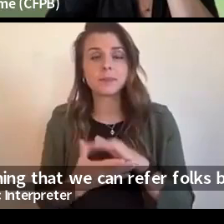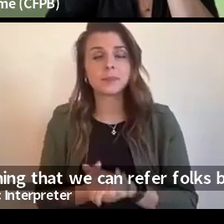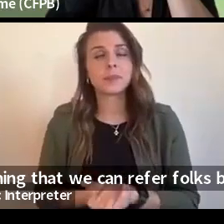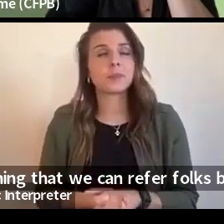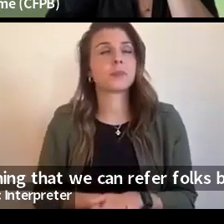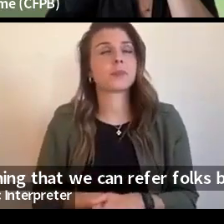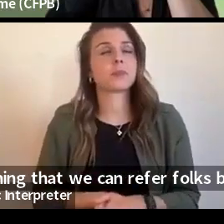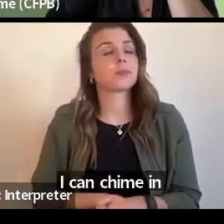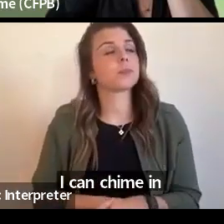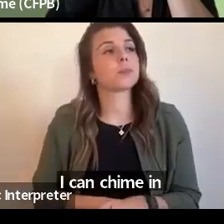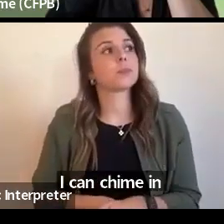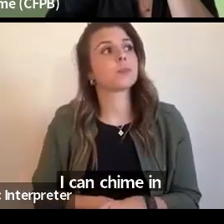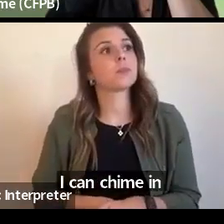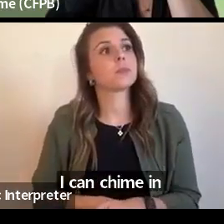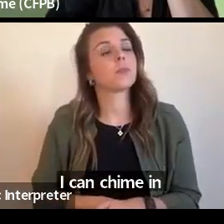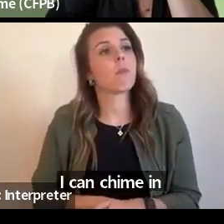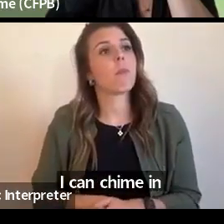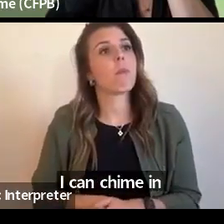I think it's